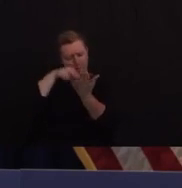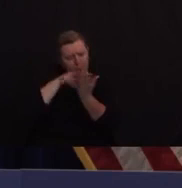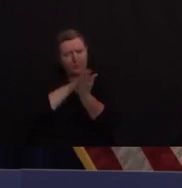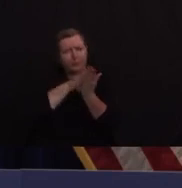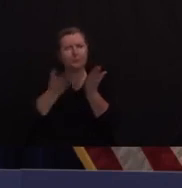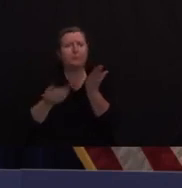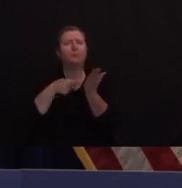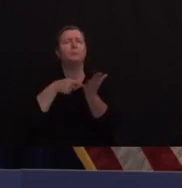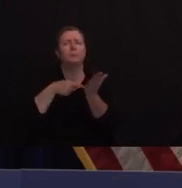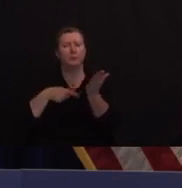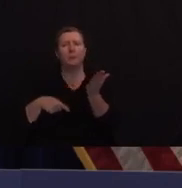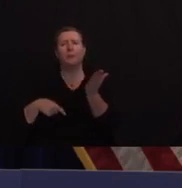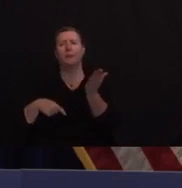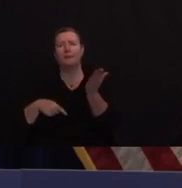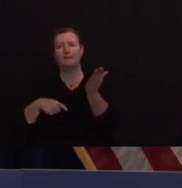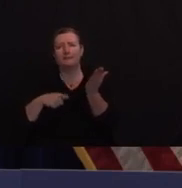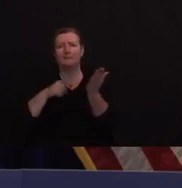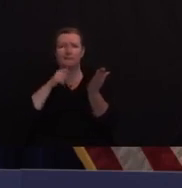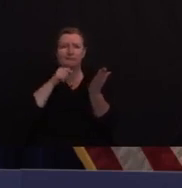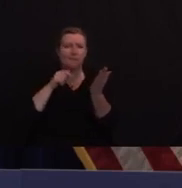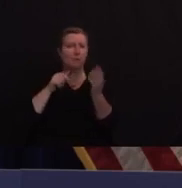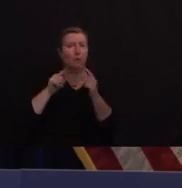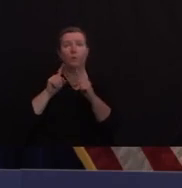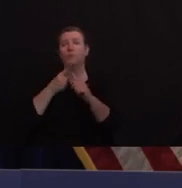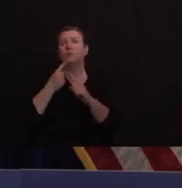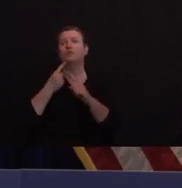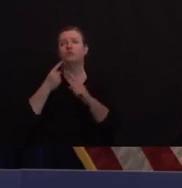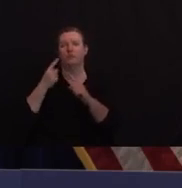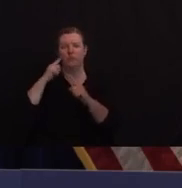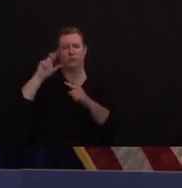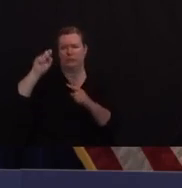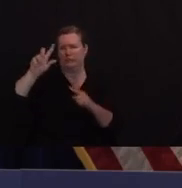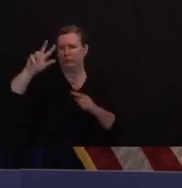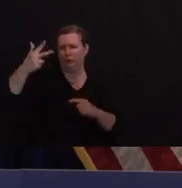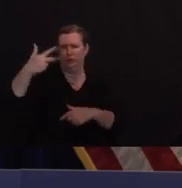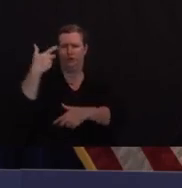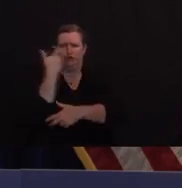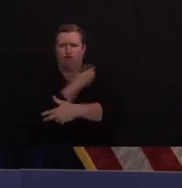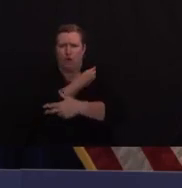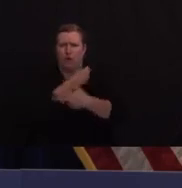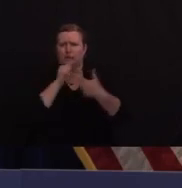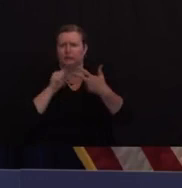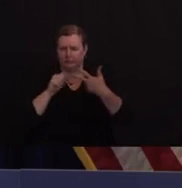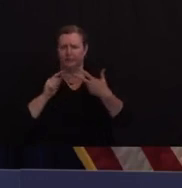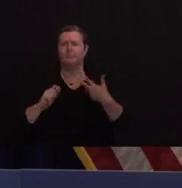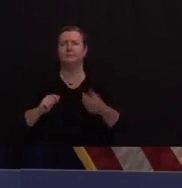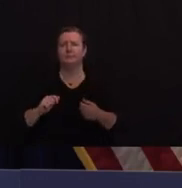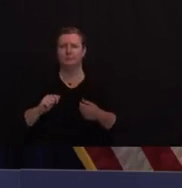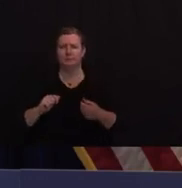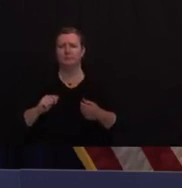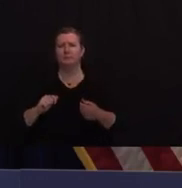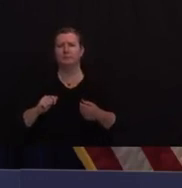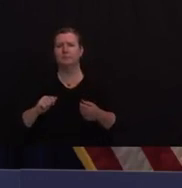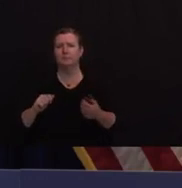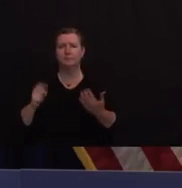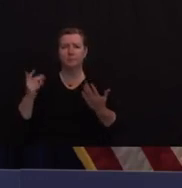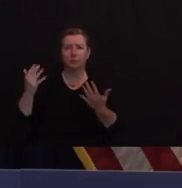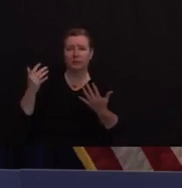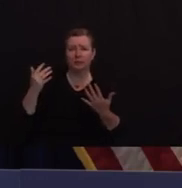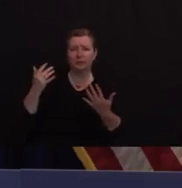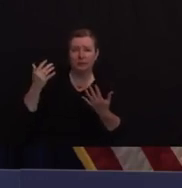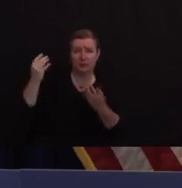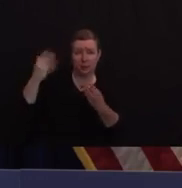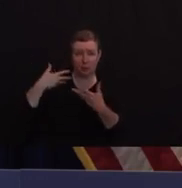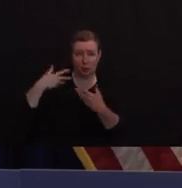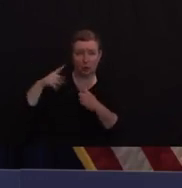now. When we know whether we're dosing at 8 months or 6 months, our